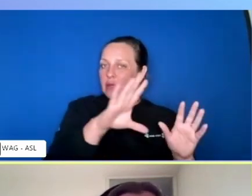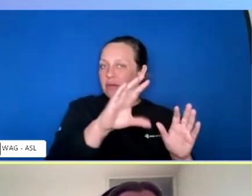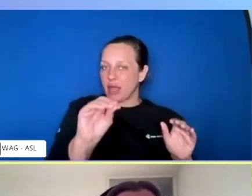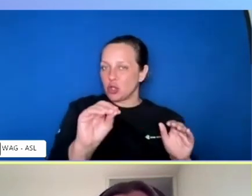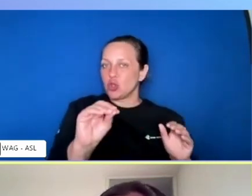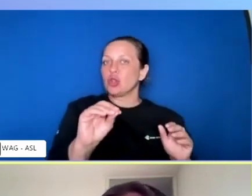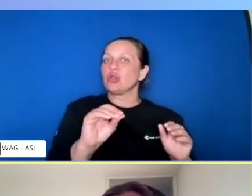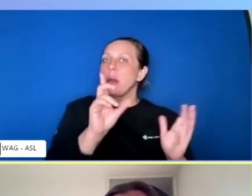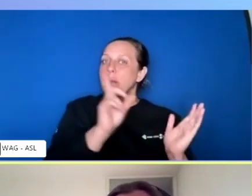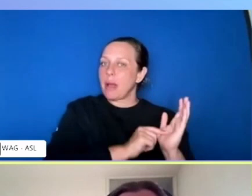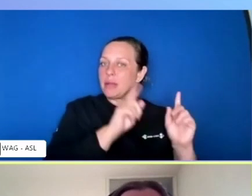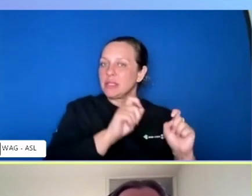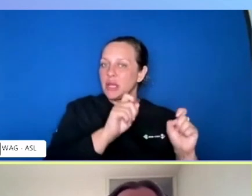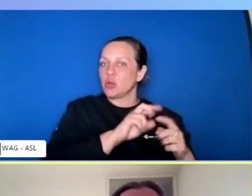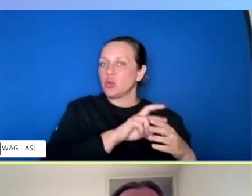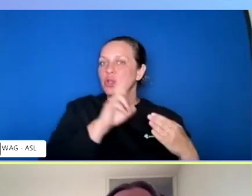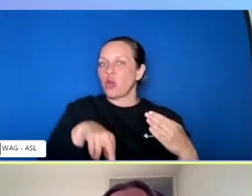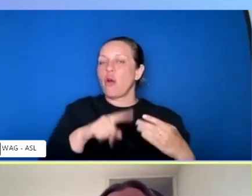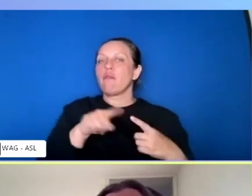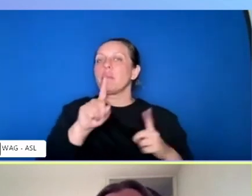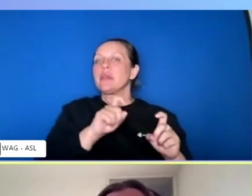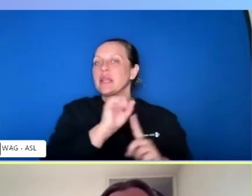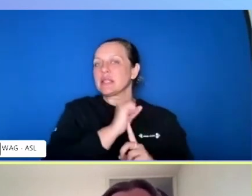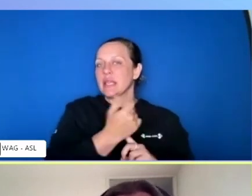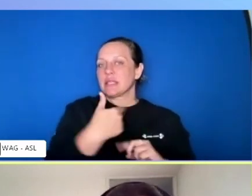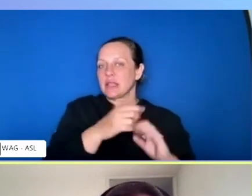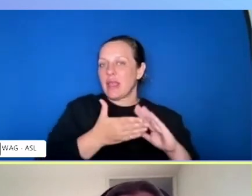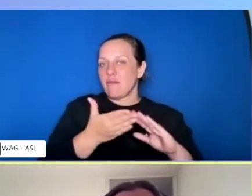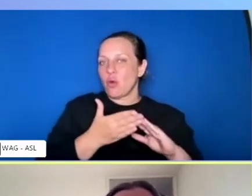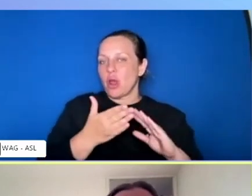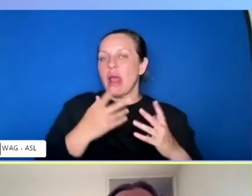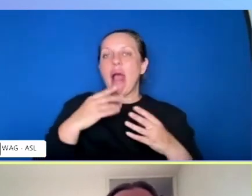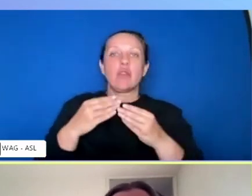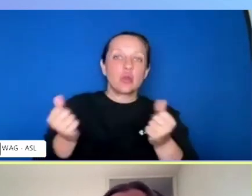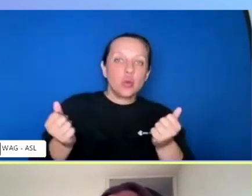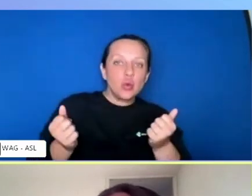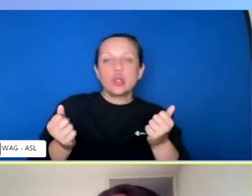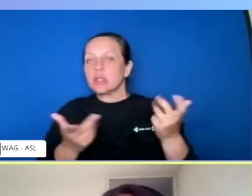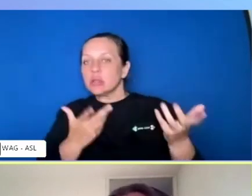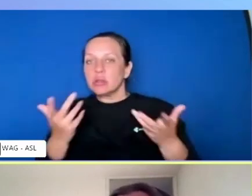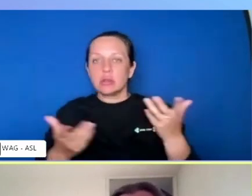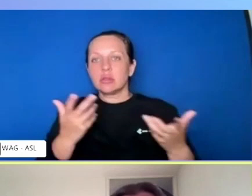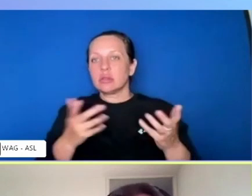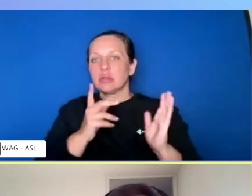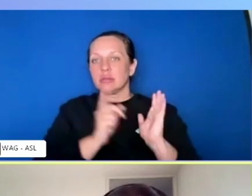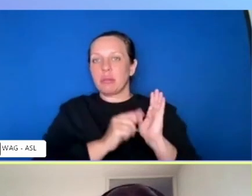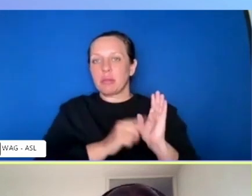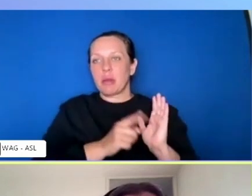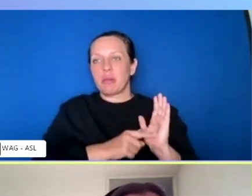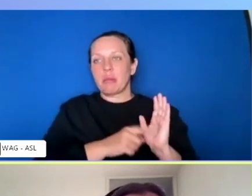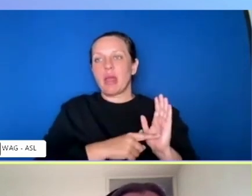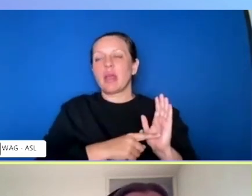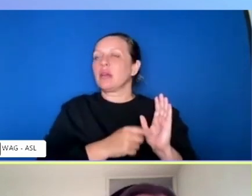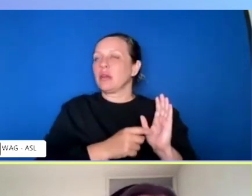test results from the test cases they've run their solutions against, and based on what